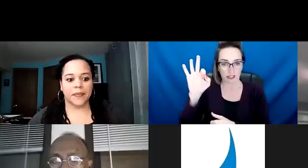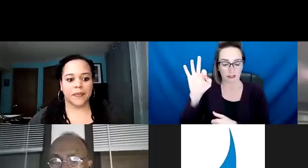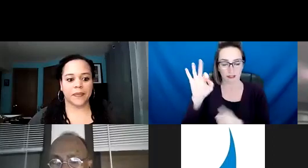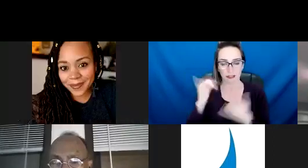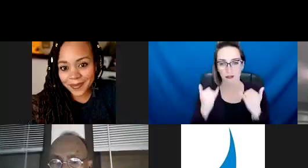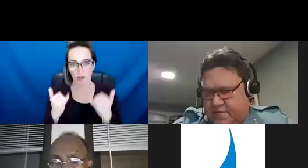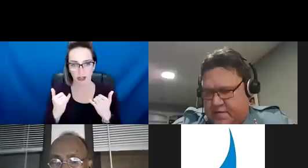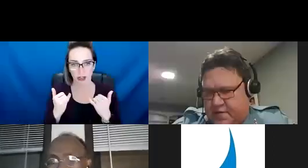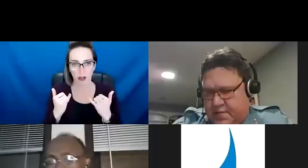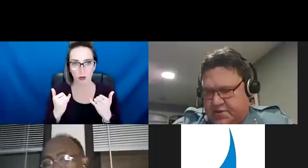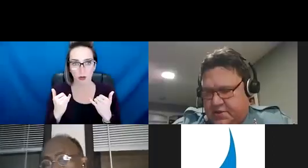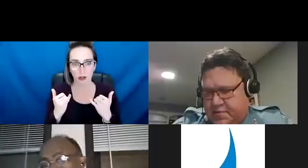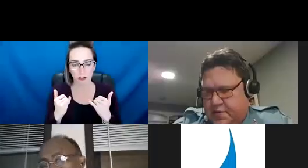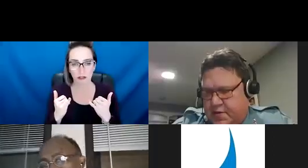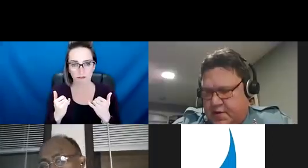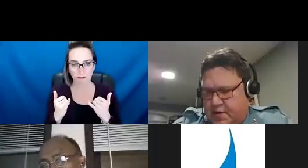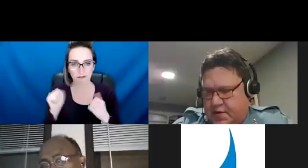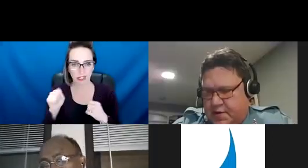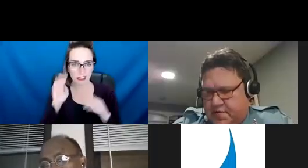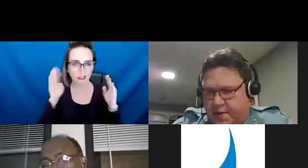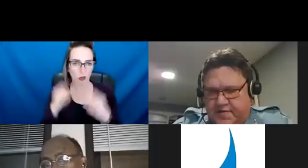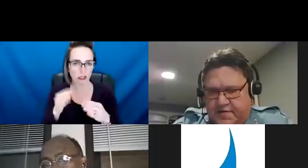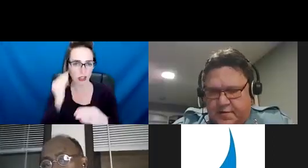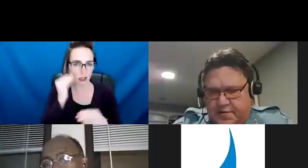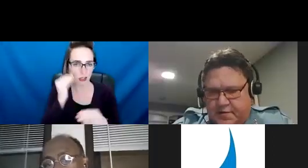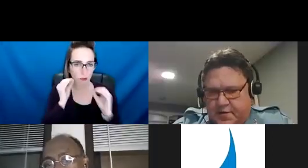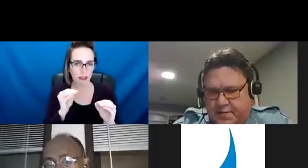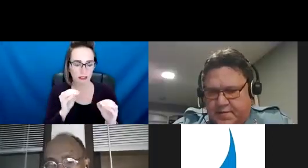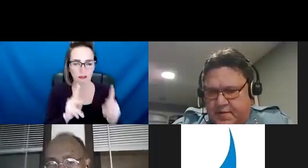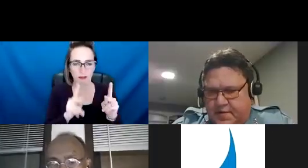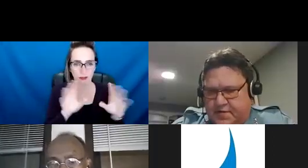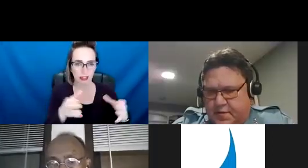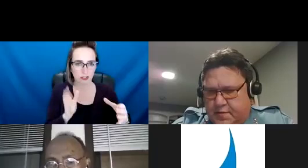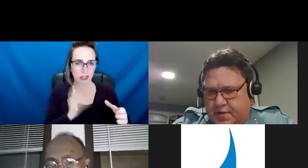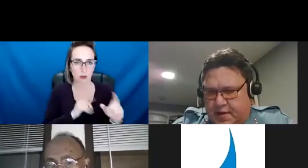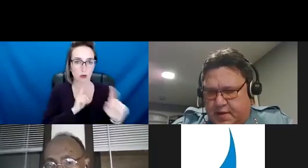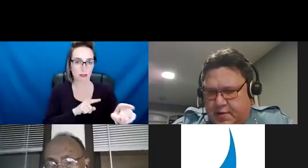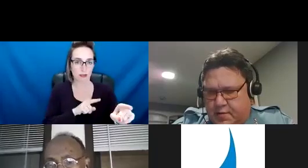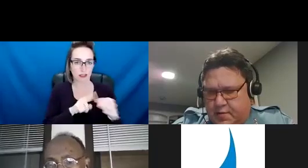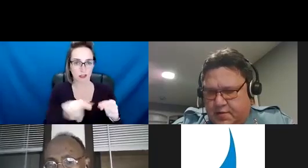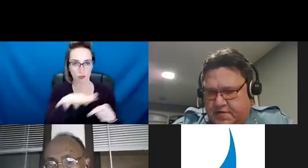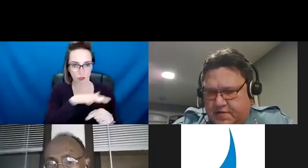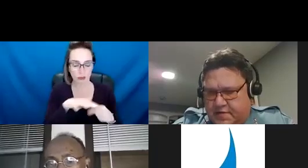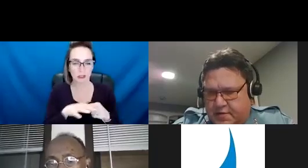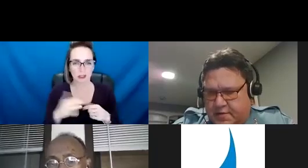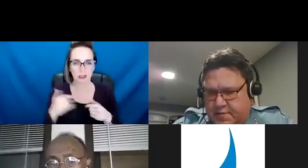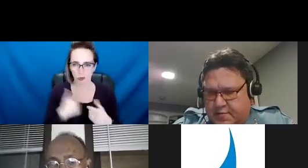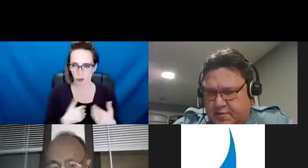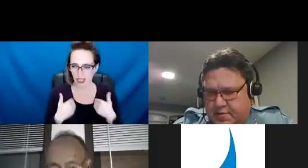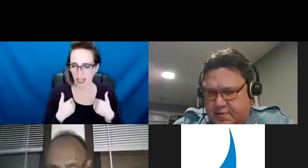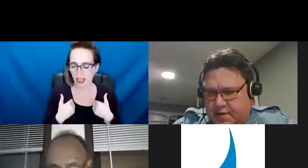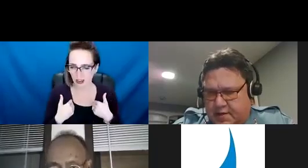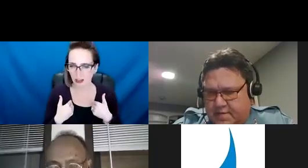um, this, this, um, issue, uh, in our response to it. Um, so we had our homeless, um,